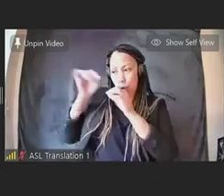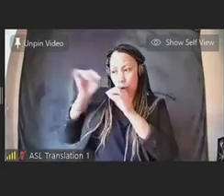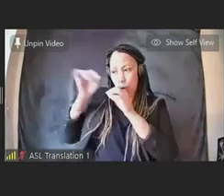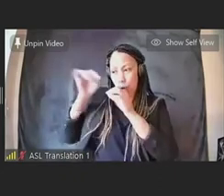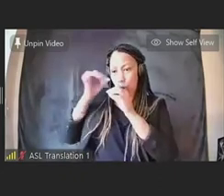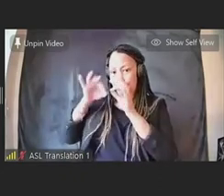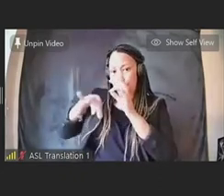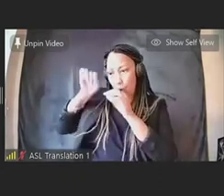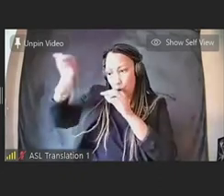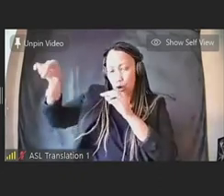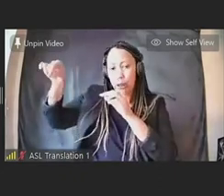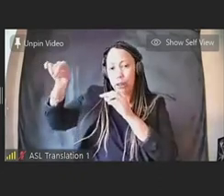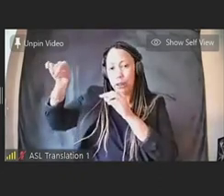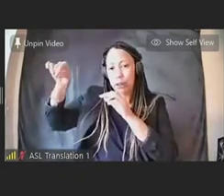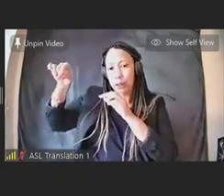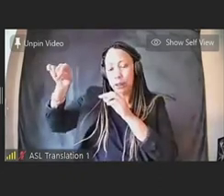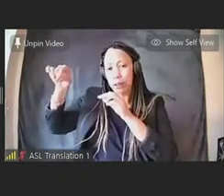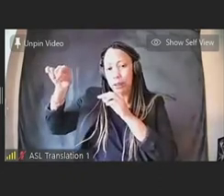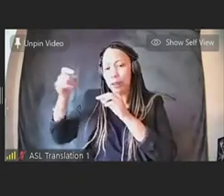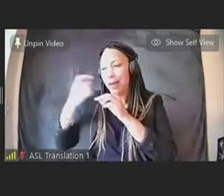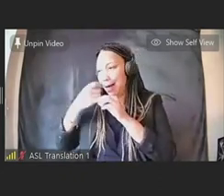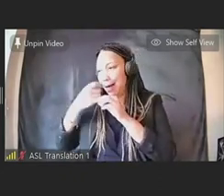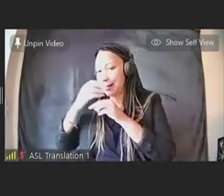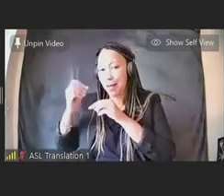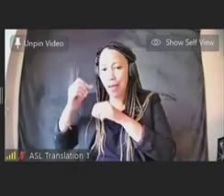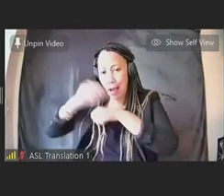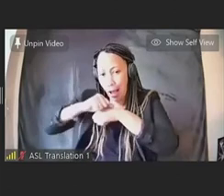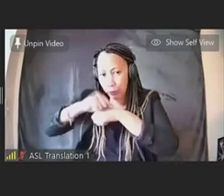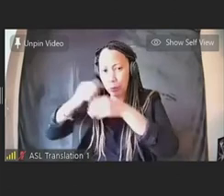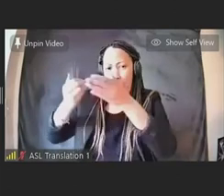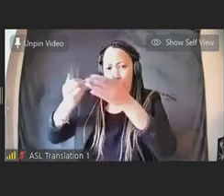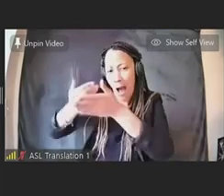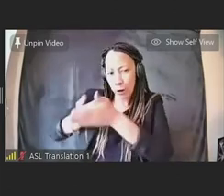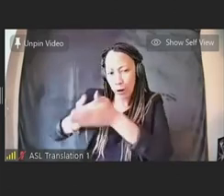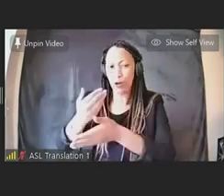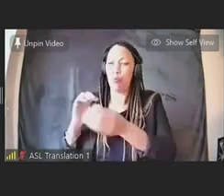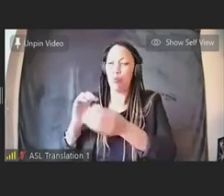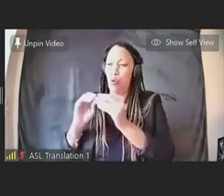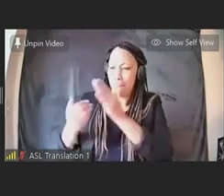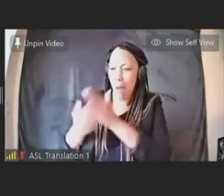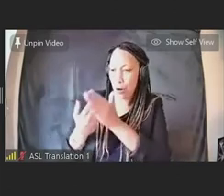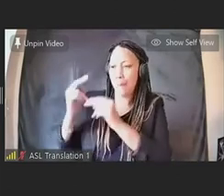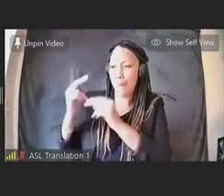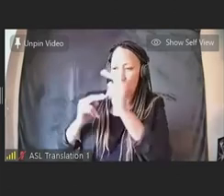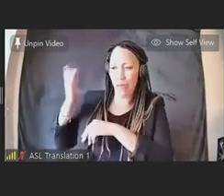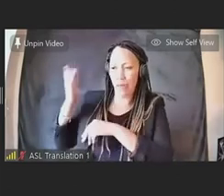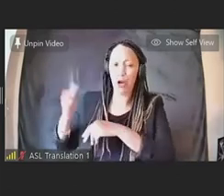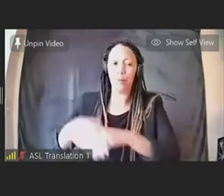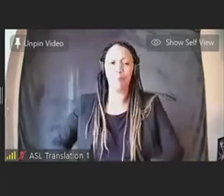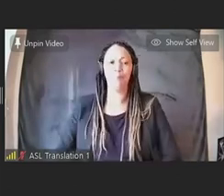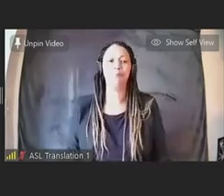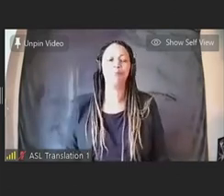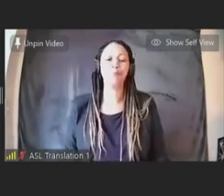is a glass and concrete oriented modern, more modern building, I should say, or current day. So